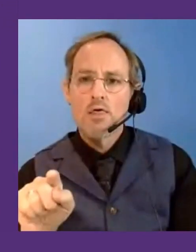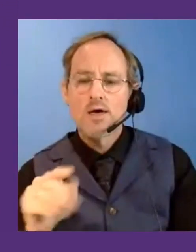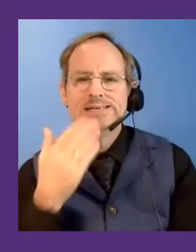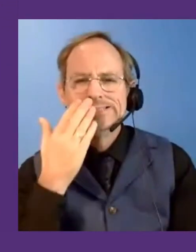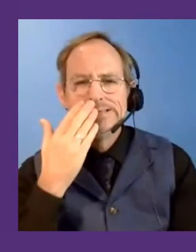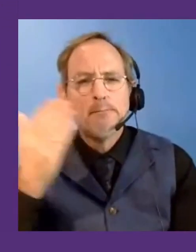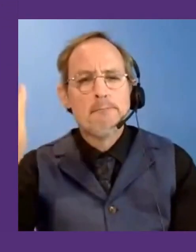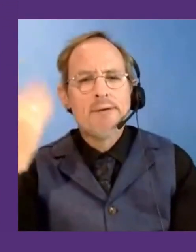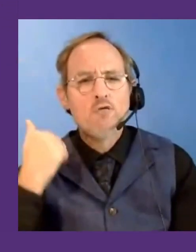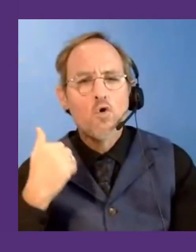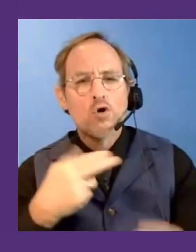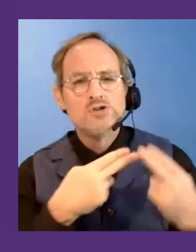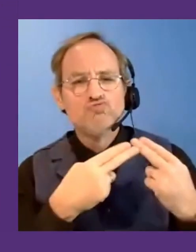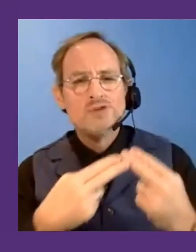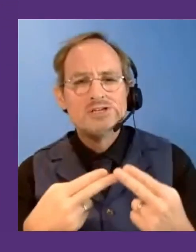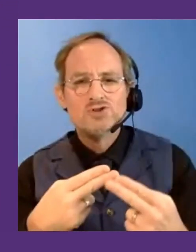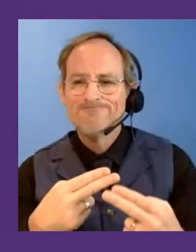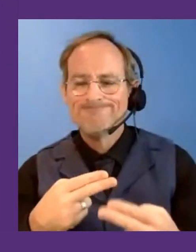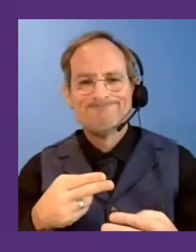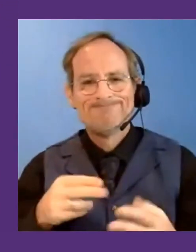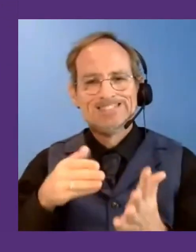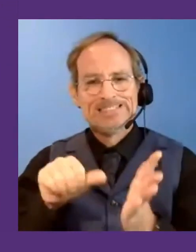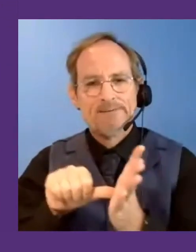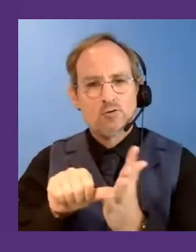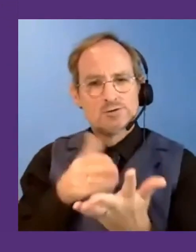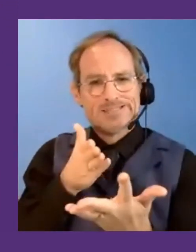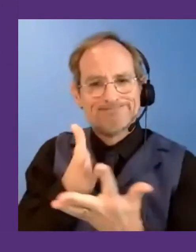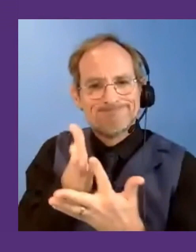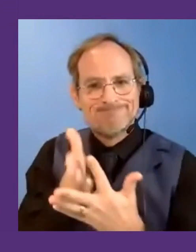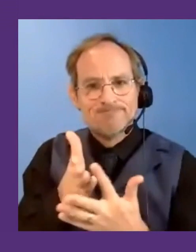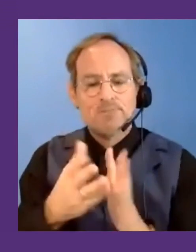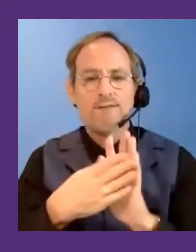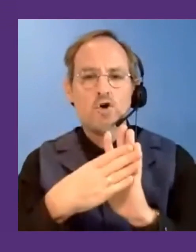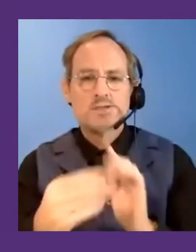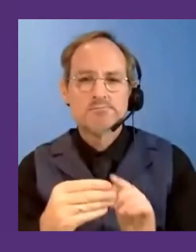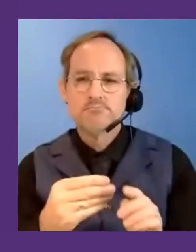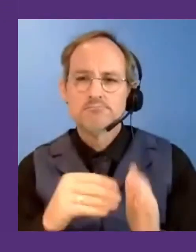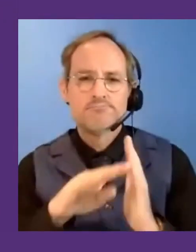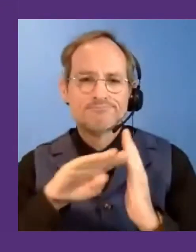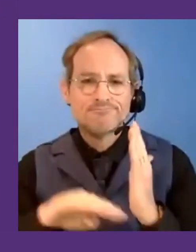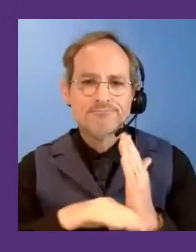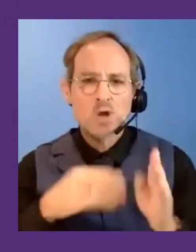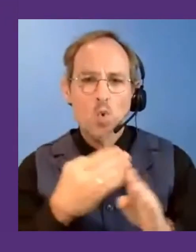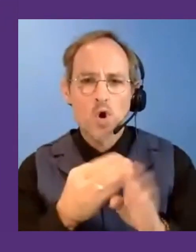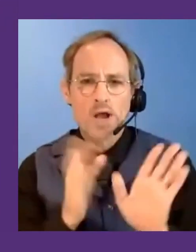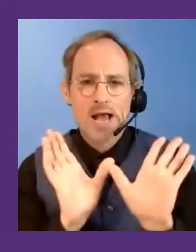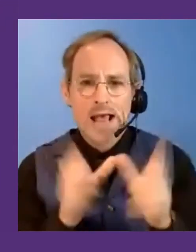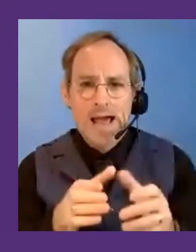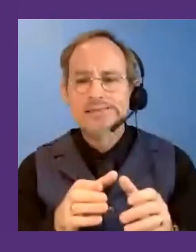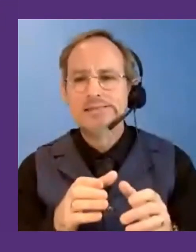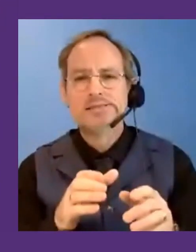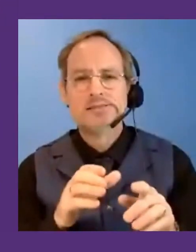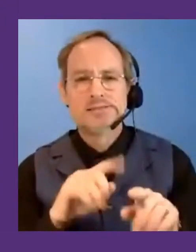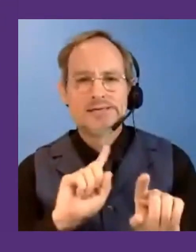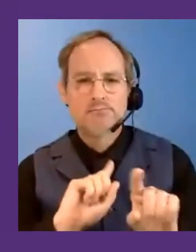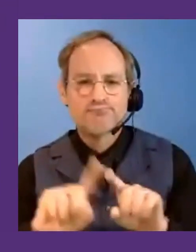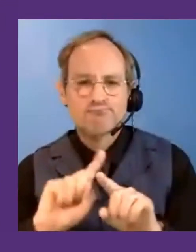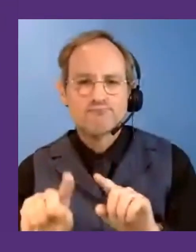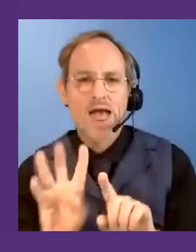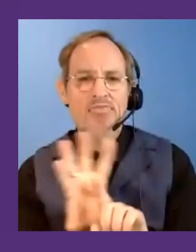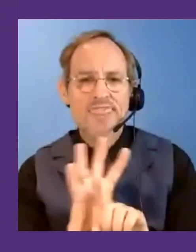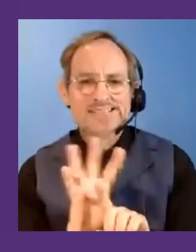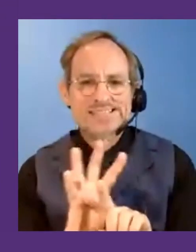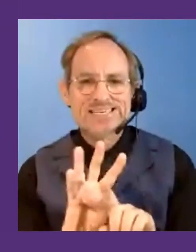with a disability, working class, people from the nations and regions, different ethnicities. That's our focus, as you might